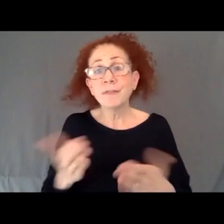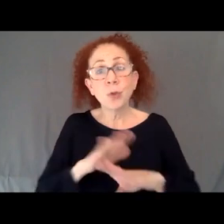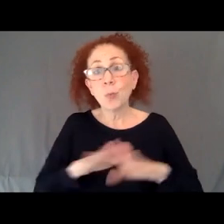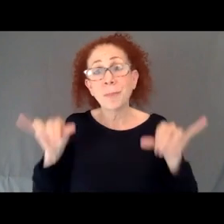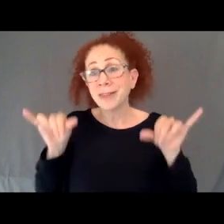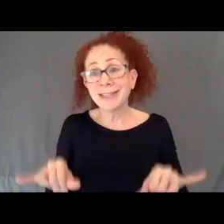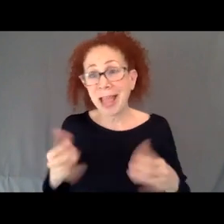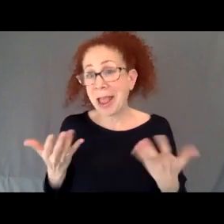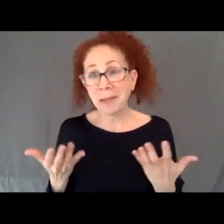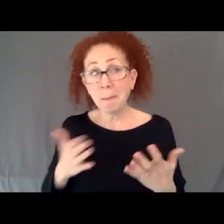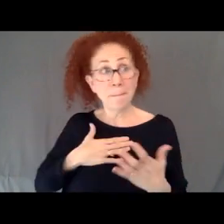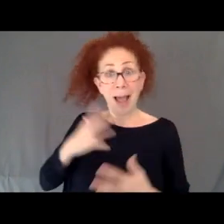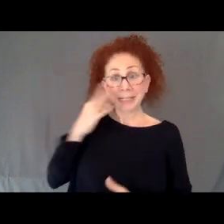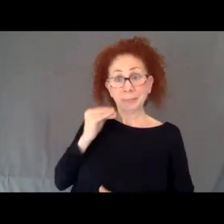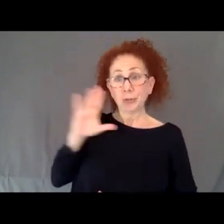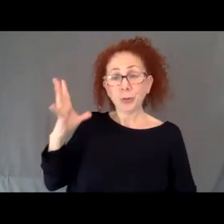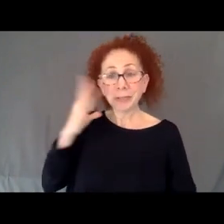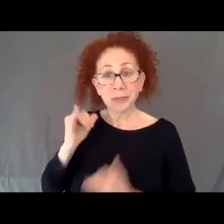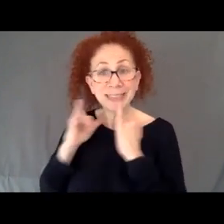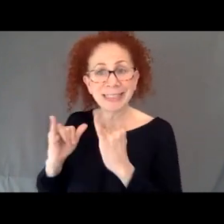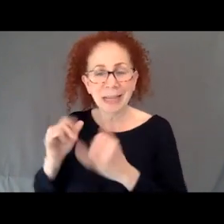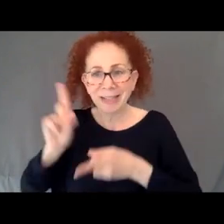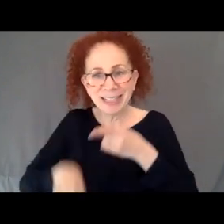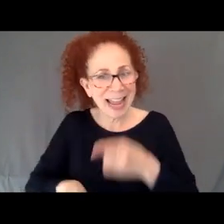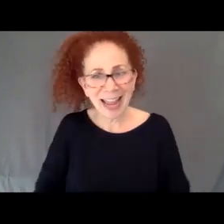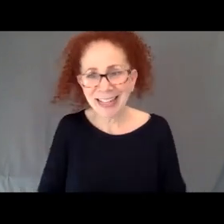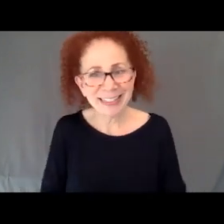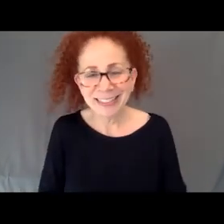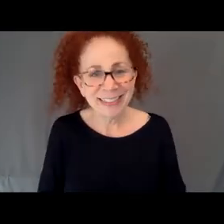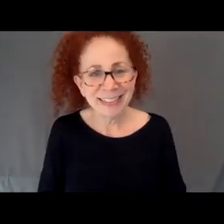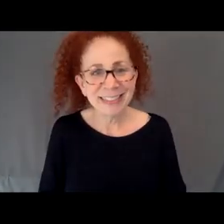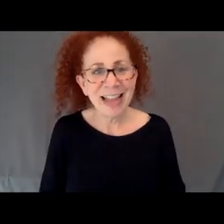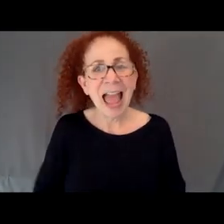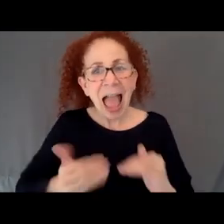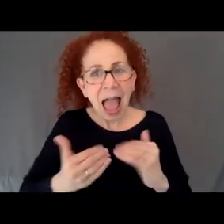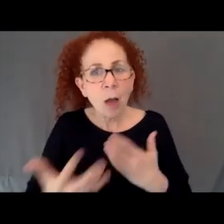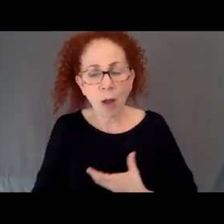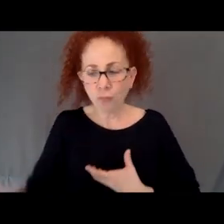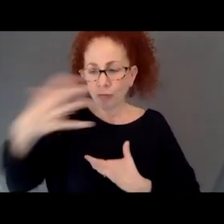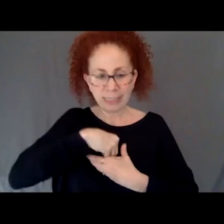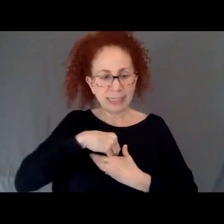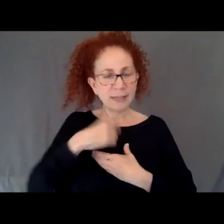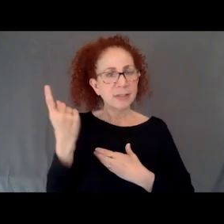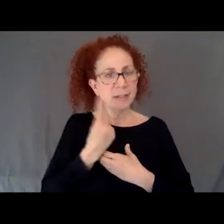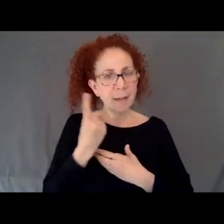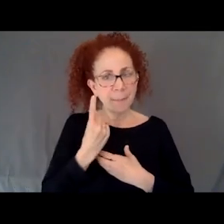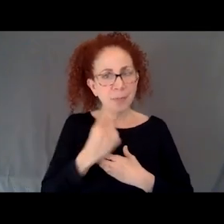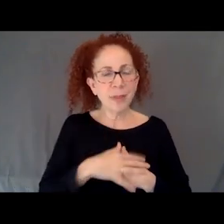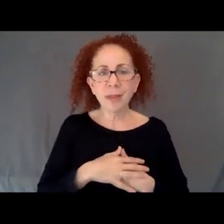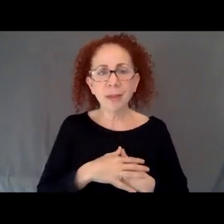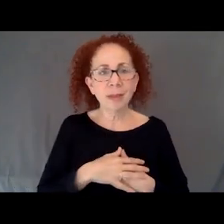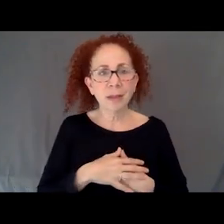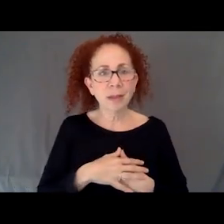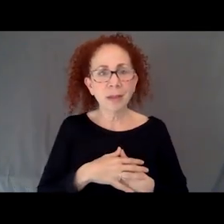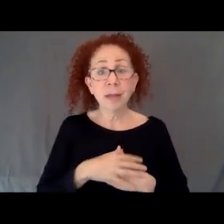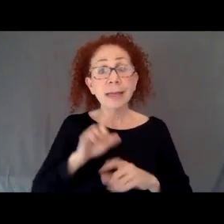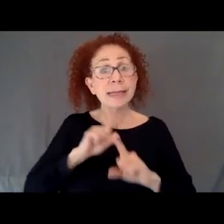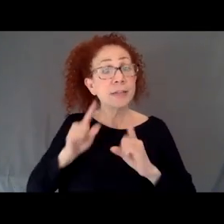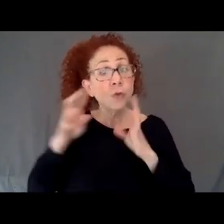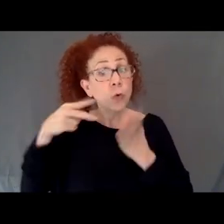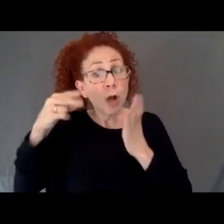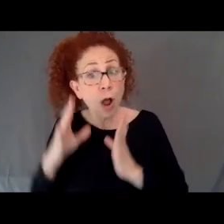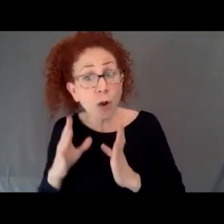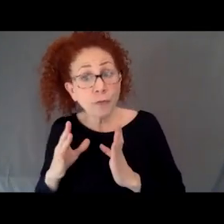same. Your experiences and how you receive things and from different